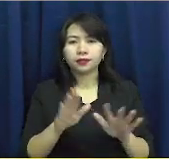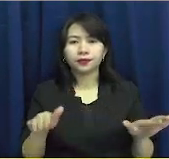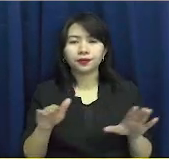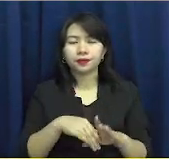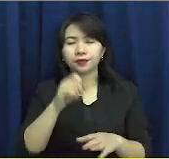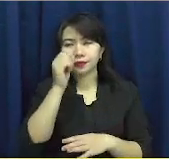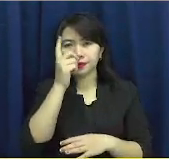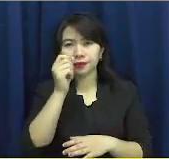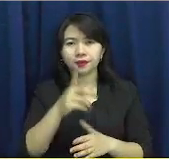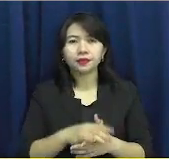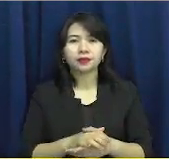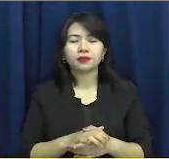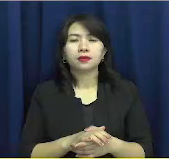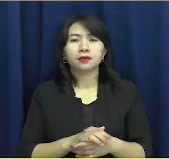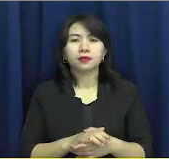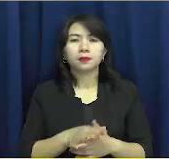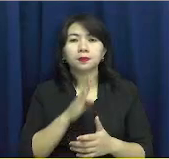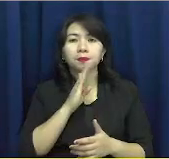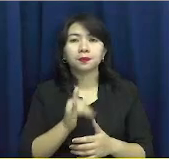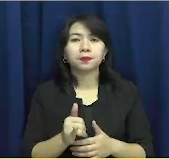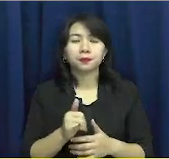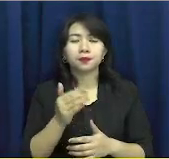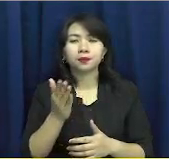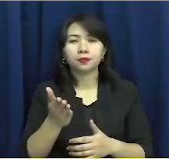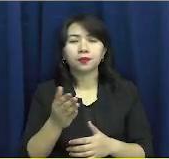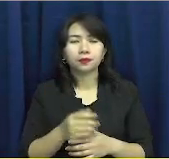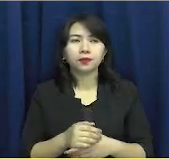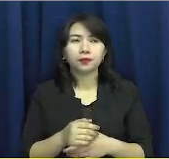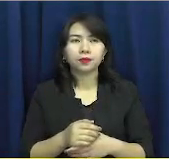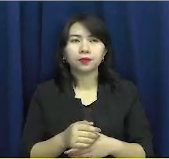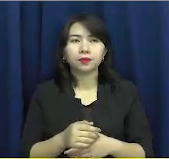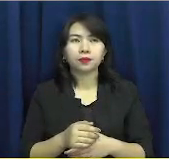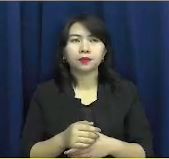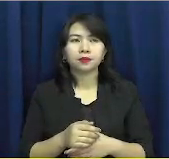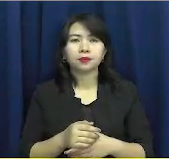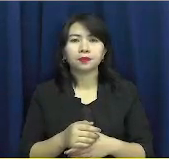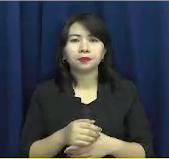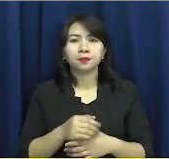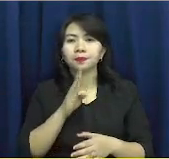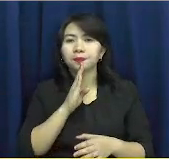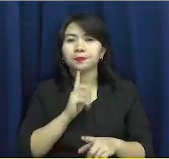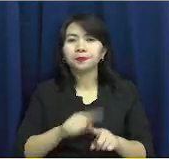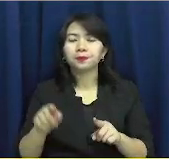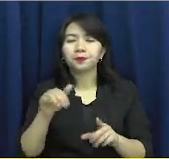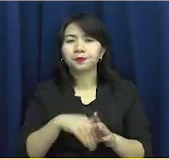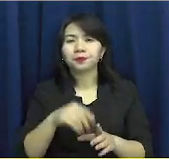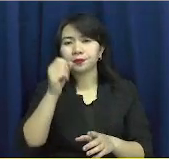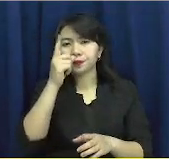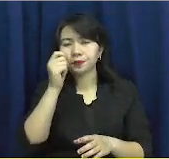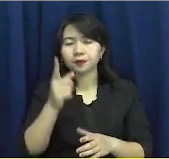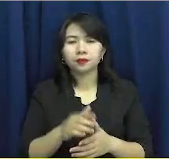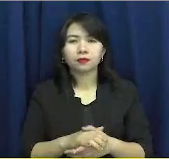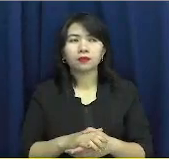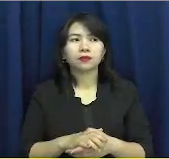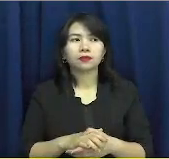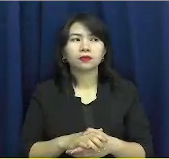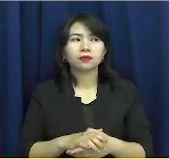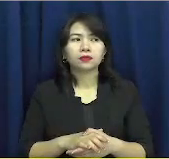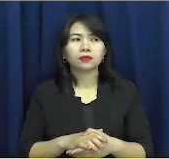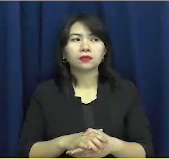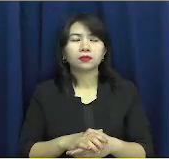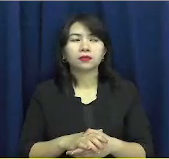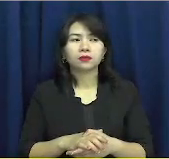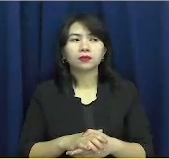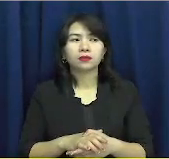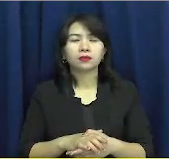malice be ye children, but in understanding be ye, but